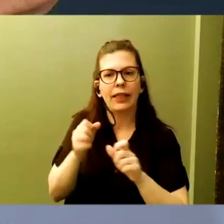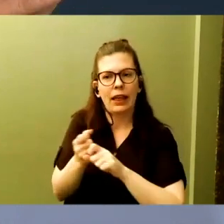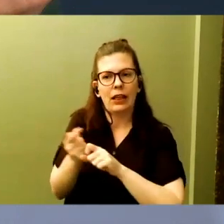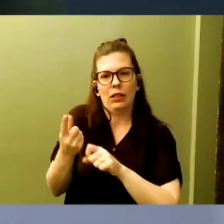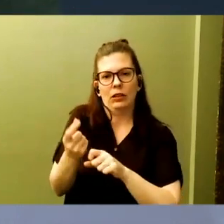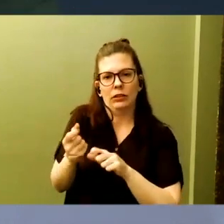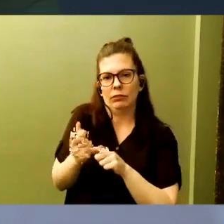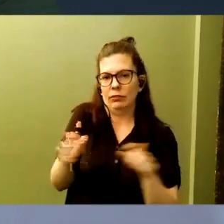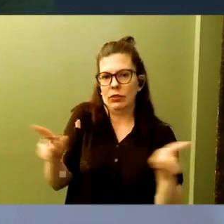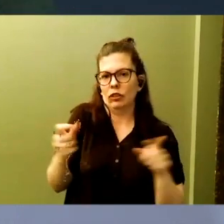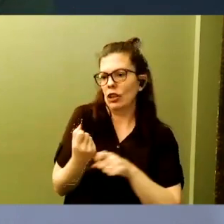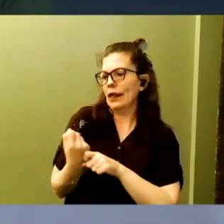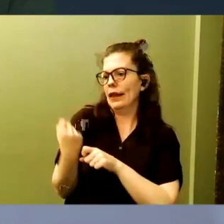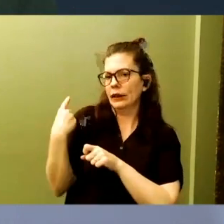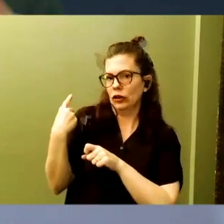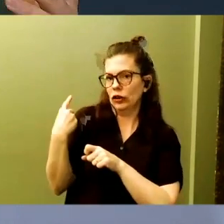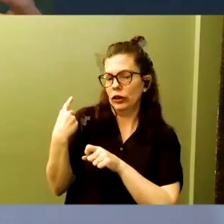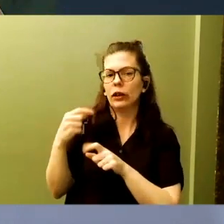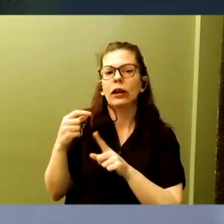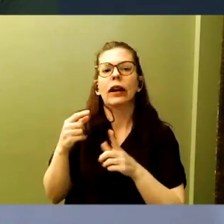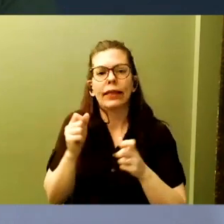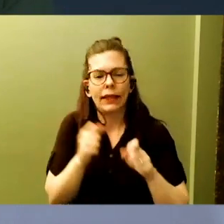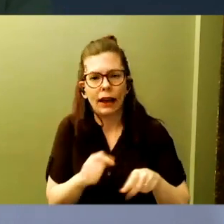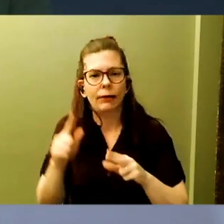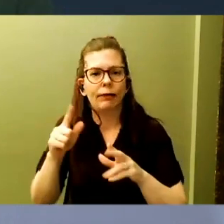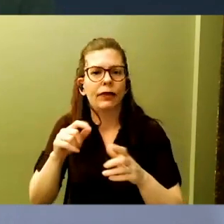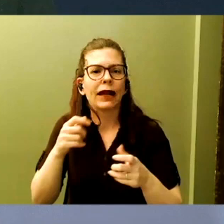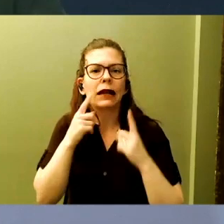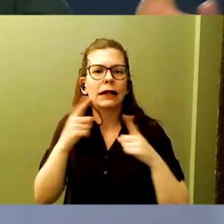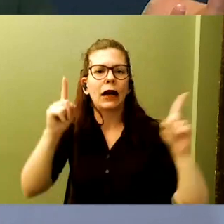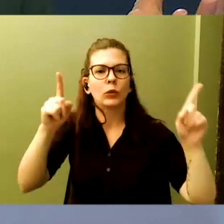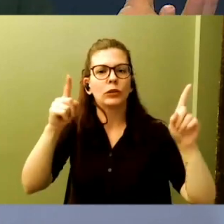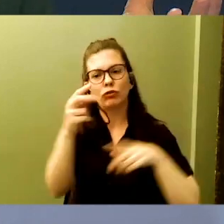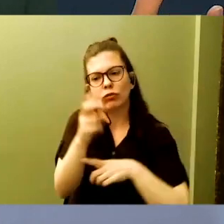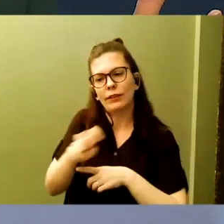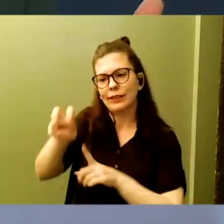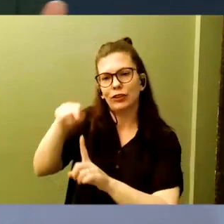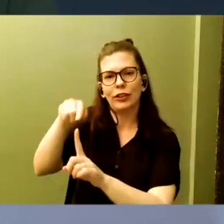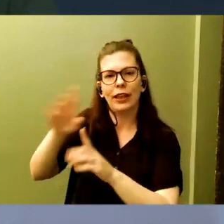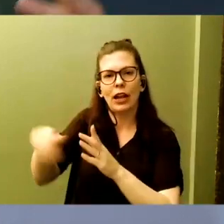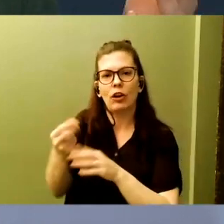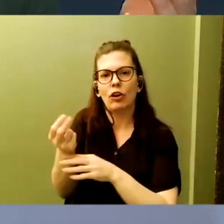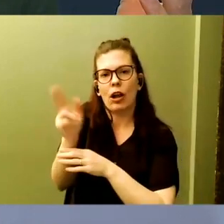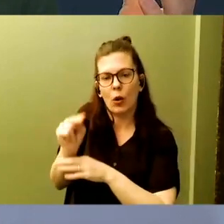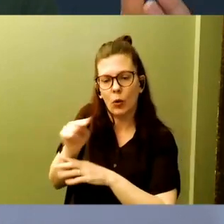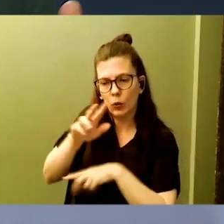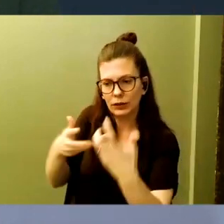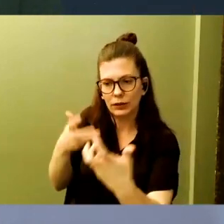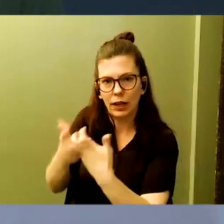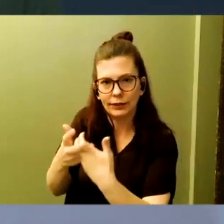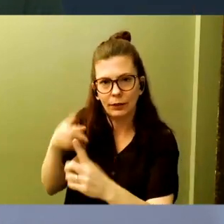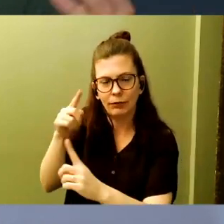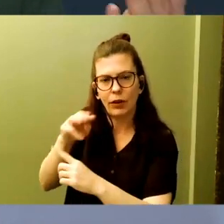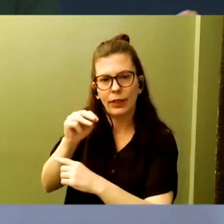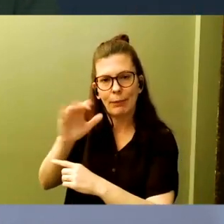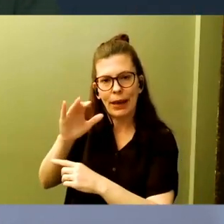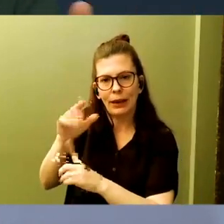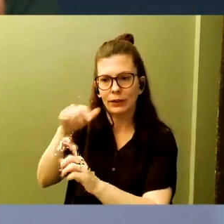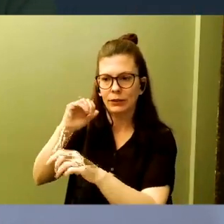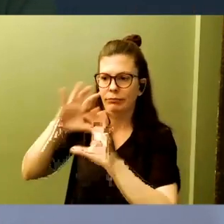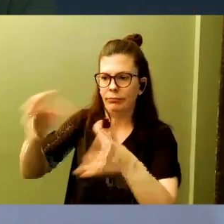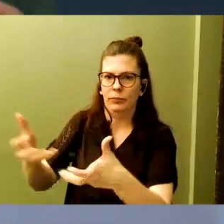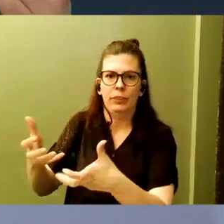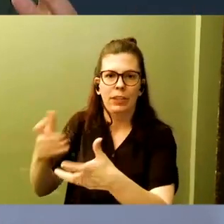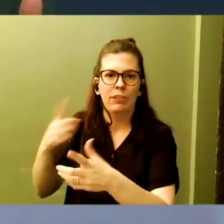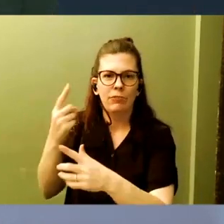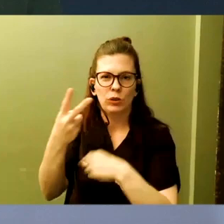launch, Apple also announced a transition to their own custom silicon for their entire Mac lineup over the next 2 years. So, like your MacBooks